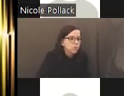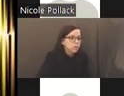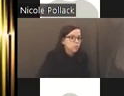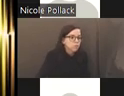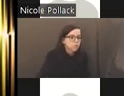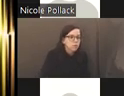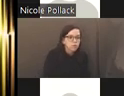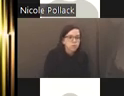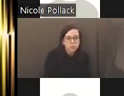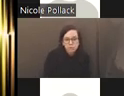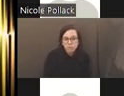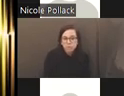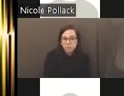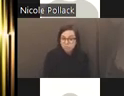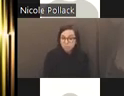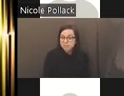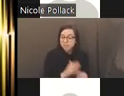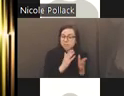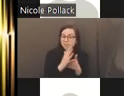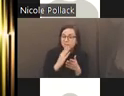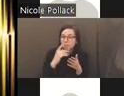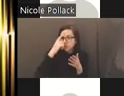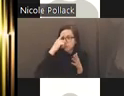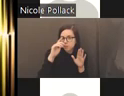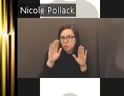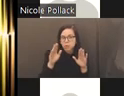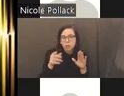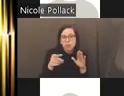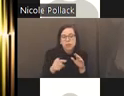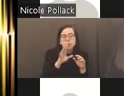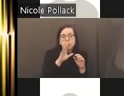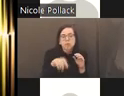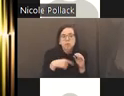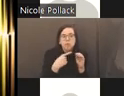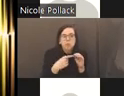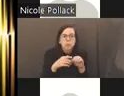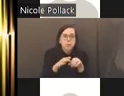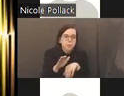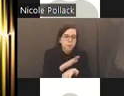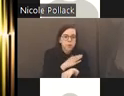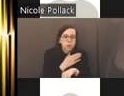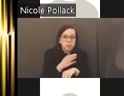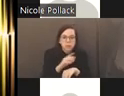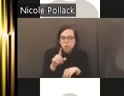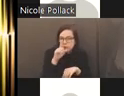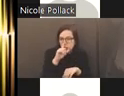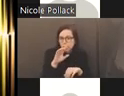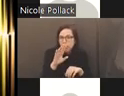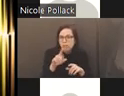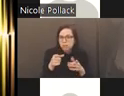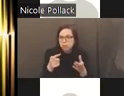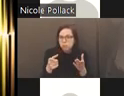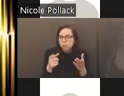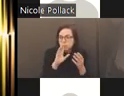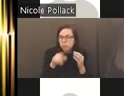All right. And I think this is a great place too that speaks about the music. Stephanie, if you could just talk about the